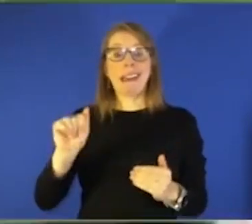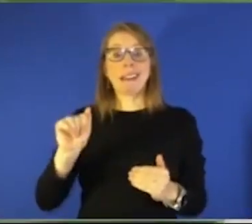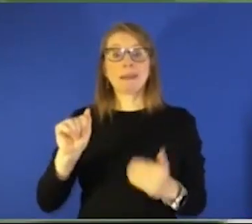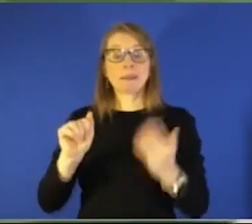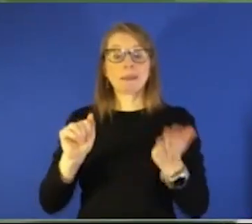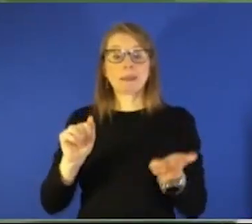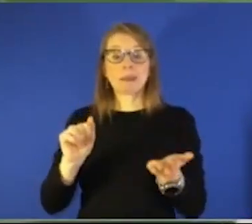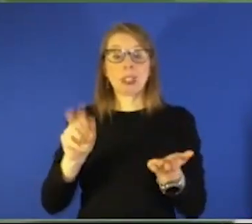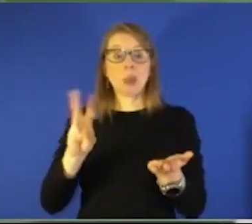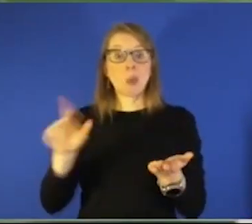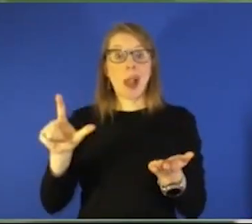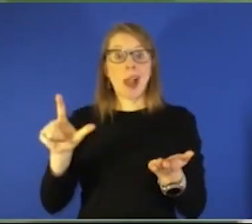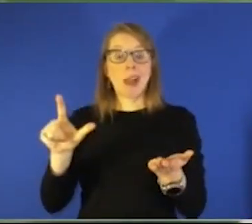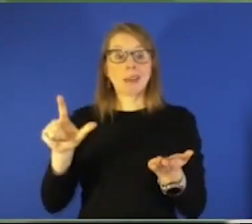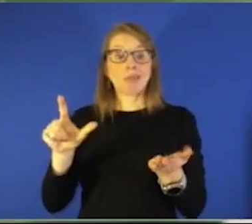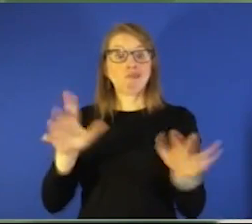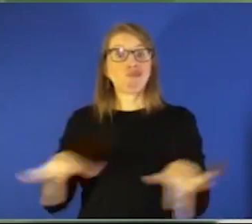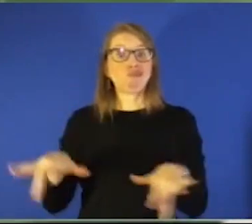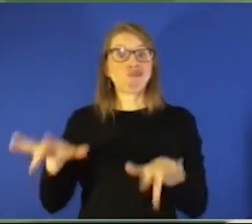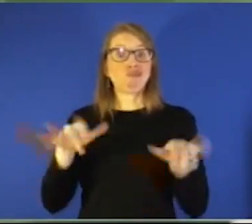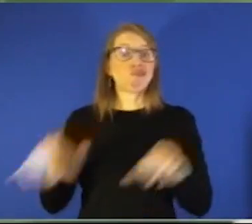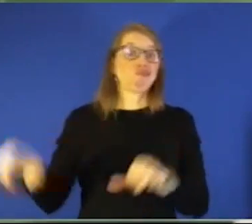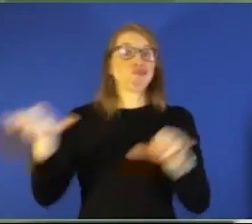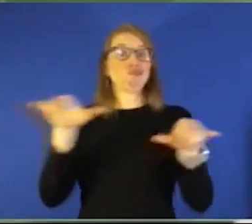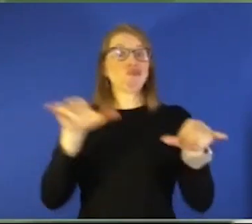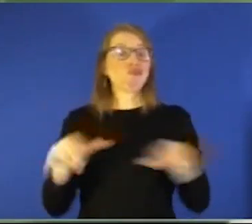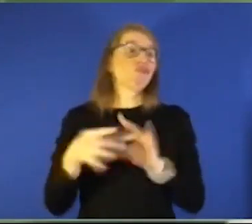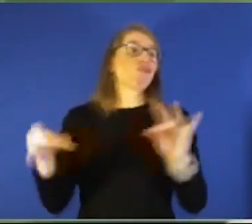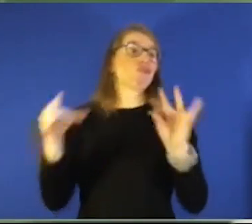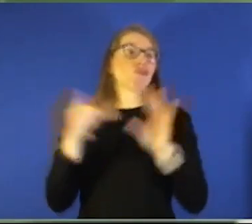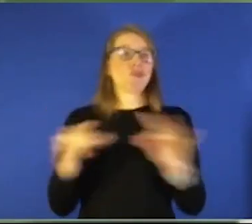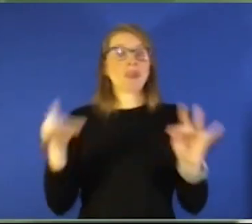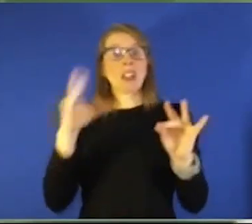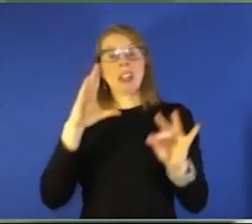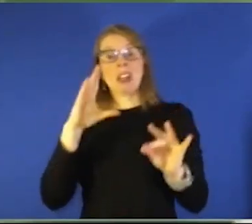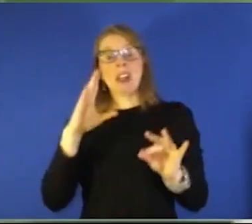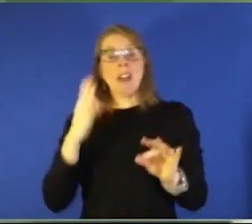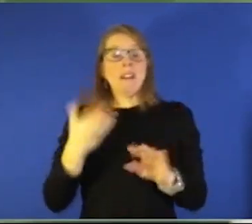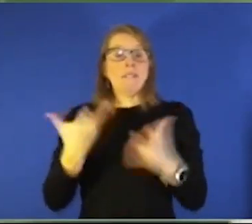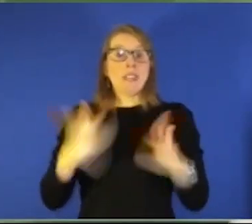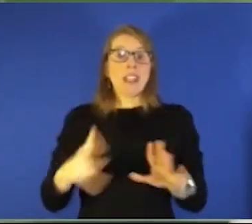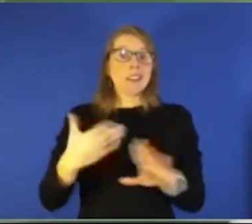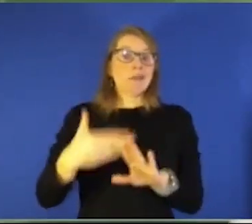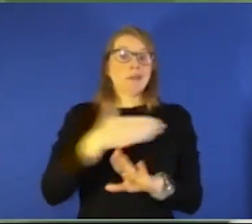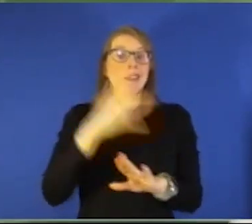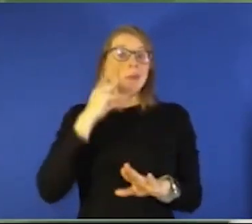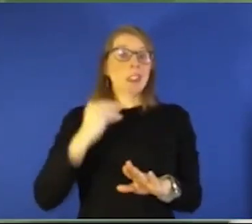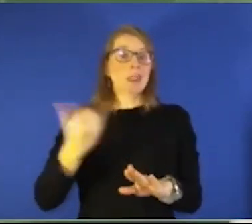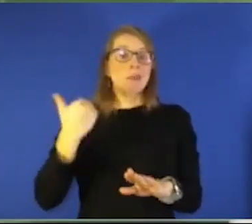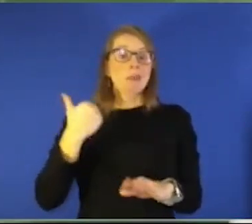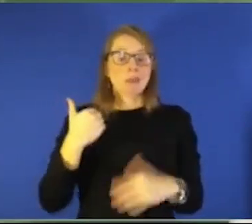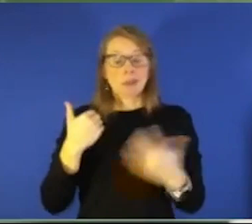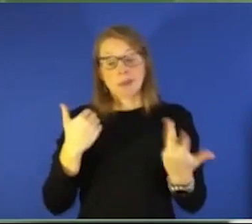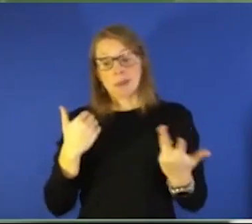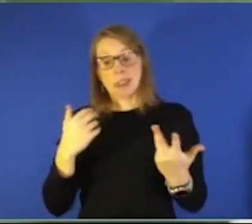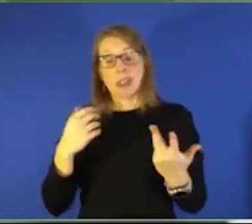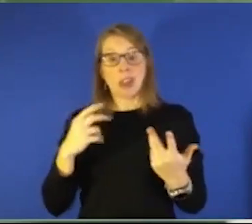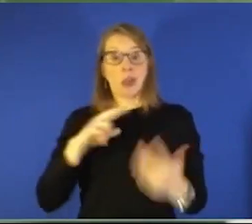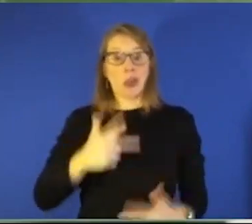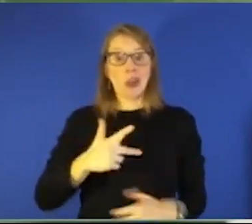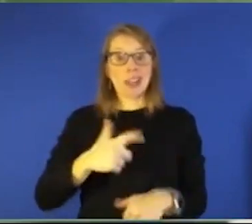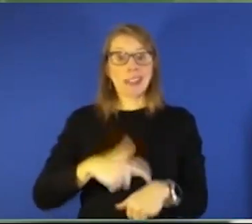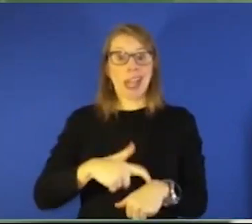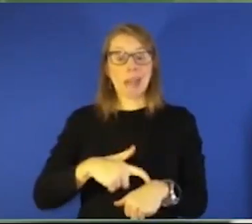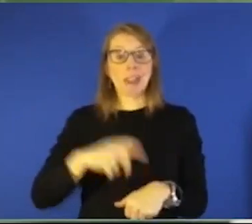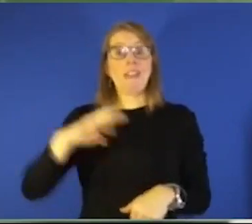Well, it's a broken record. We've done this before. We know how to do it. We've done it 3 times, and fourth might be the charm. Please